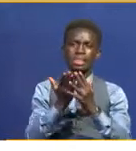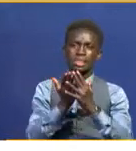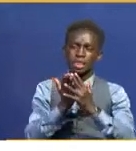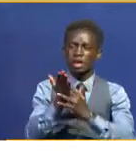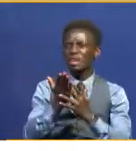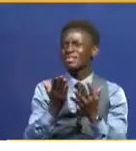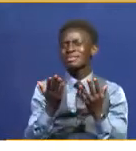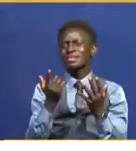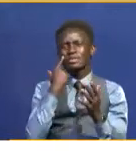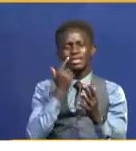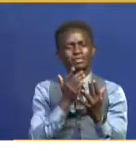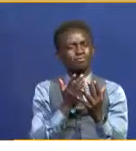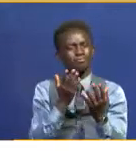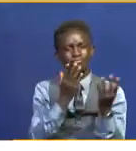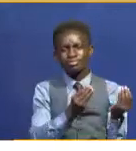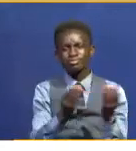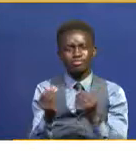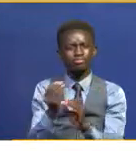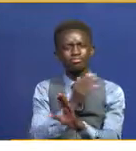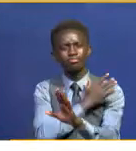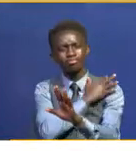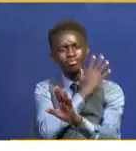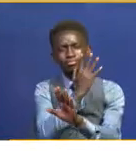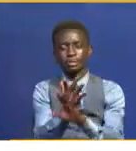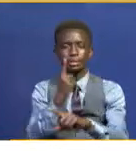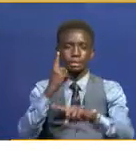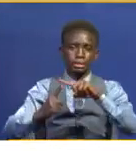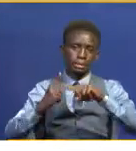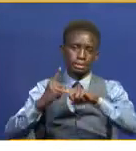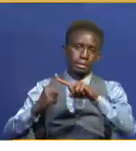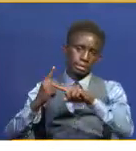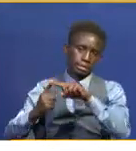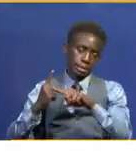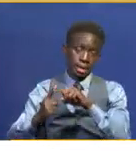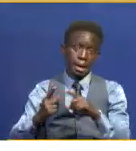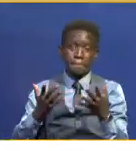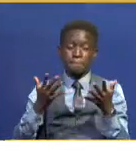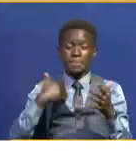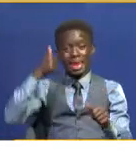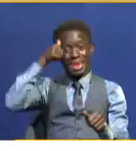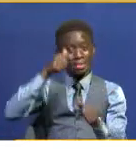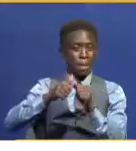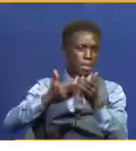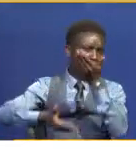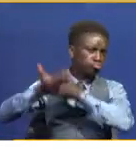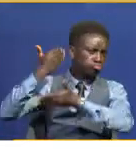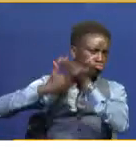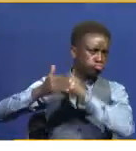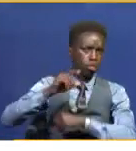quite well over the past couple of years. I remember a long time ago, perhaps in the 90s,